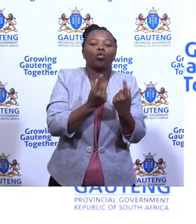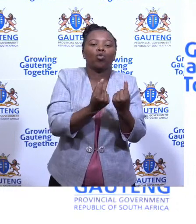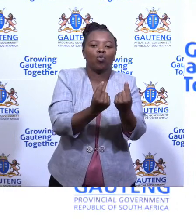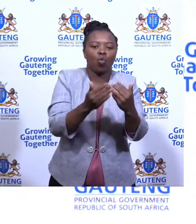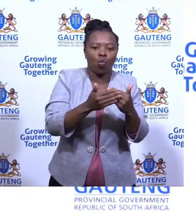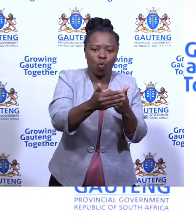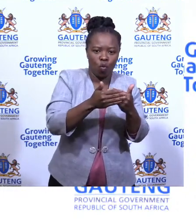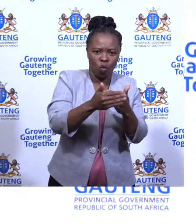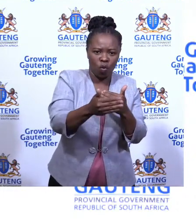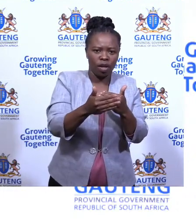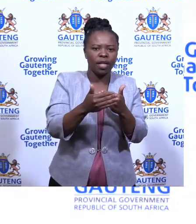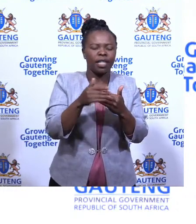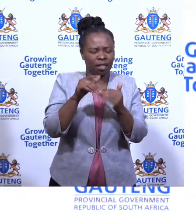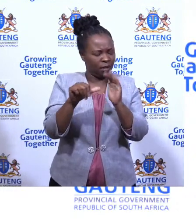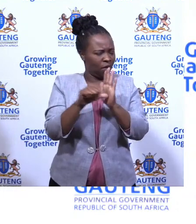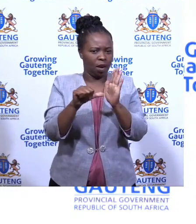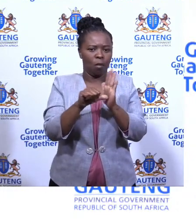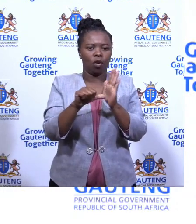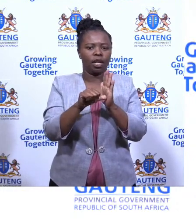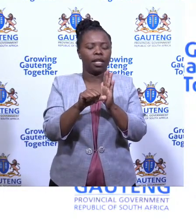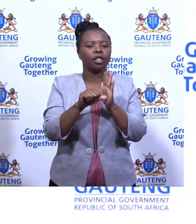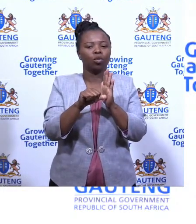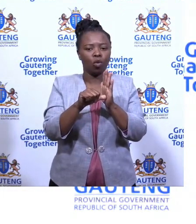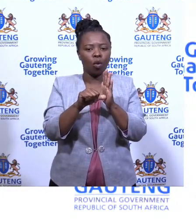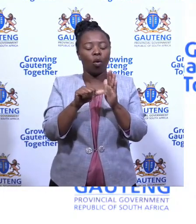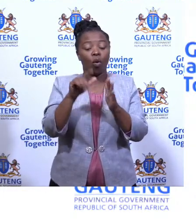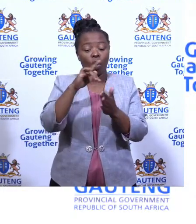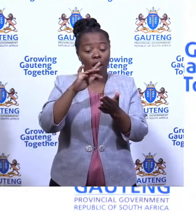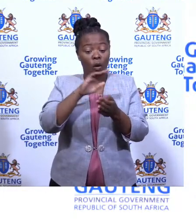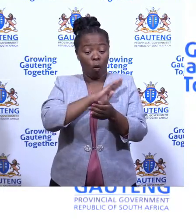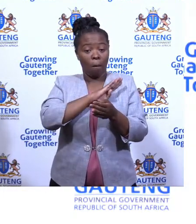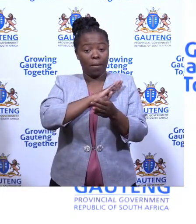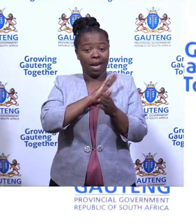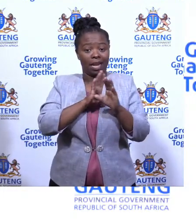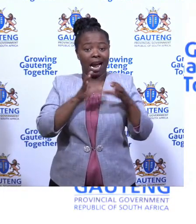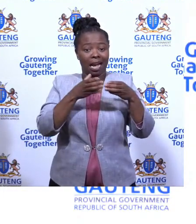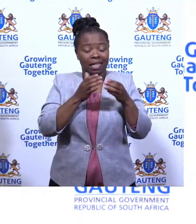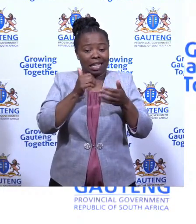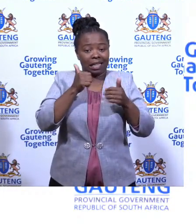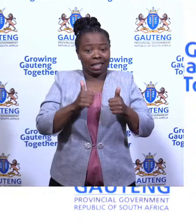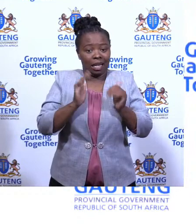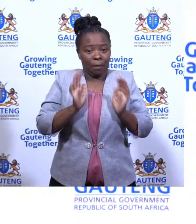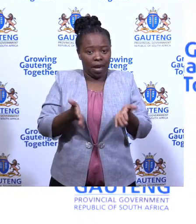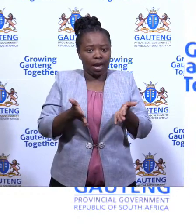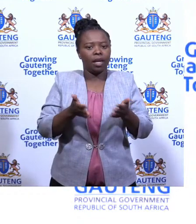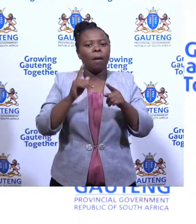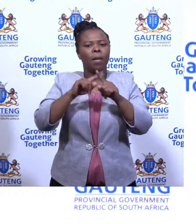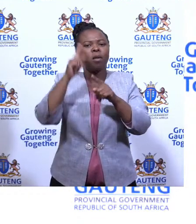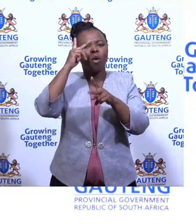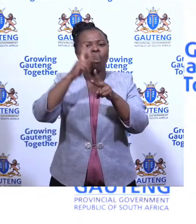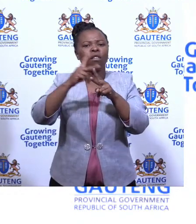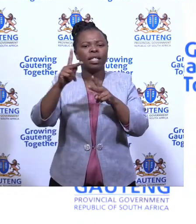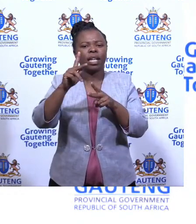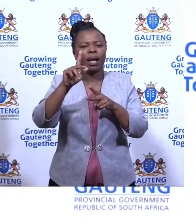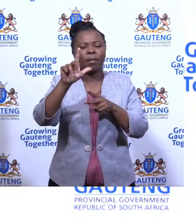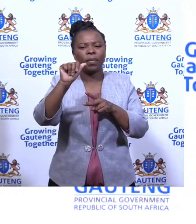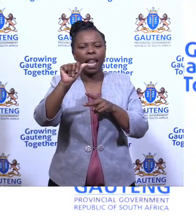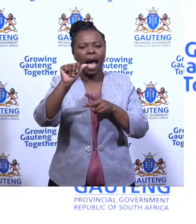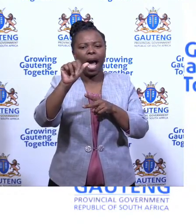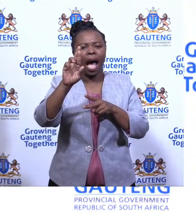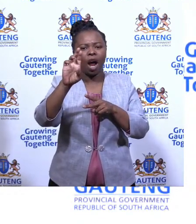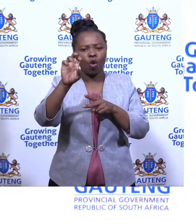Rather than just us at the Command Council sitting here, she and Professor Laurel are members of